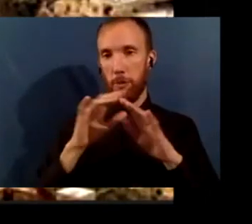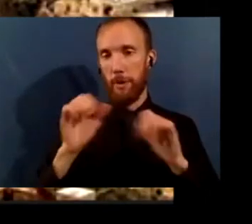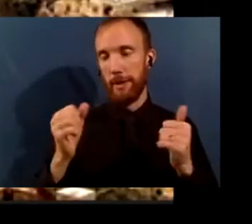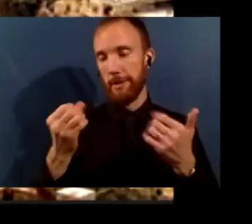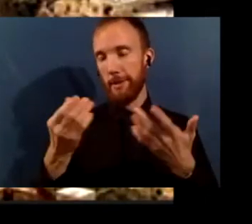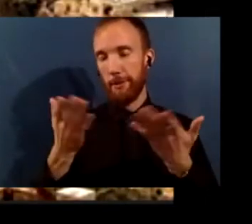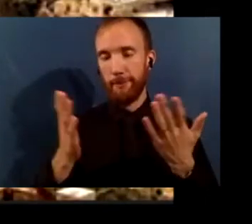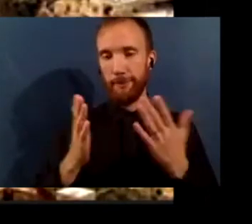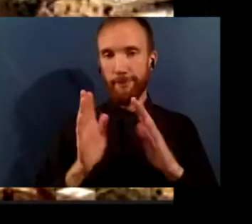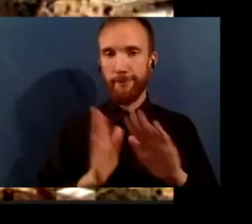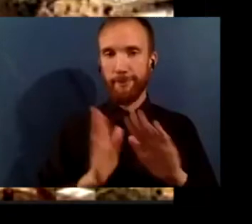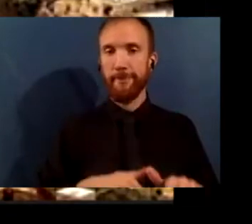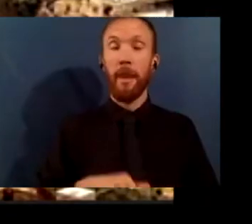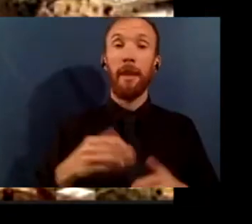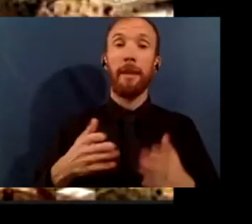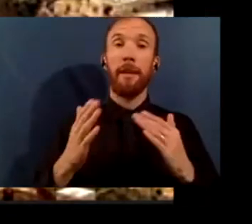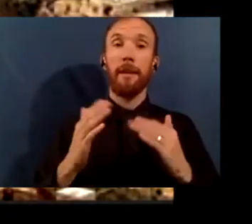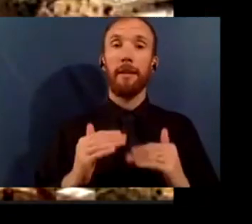is,